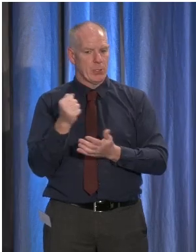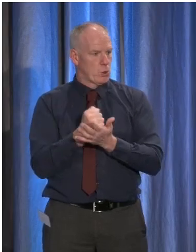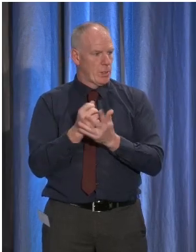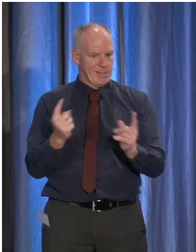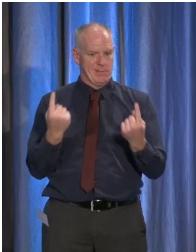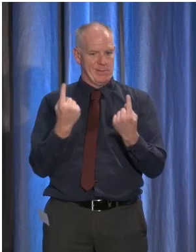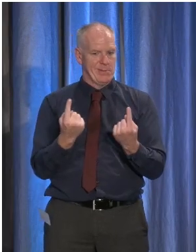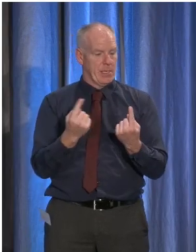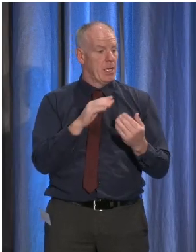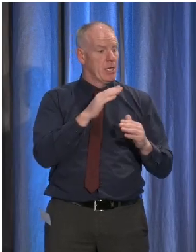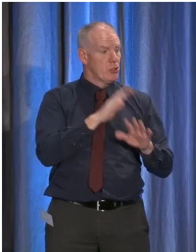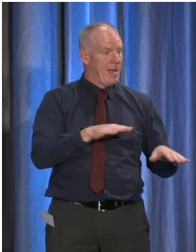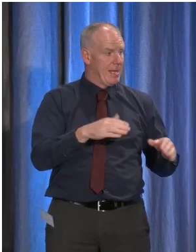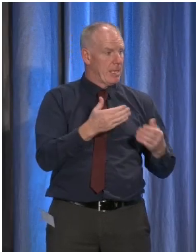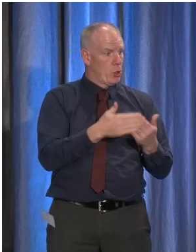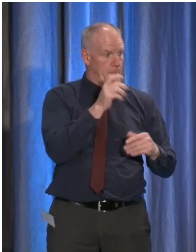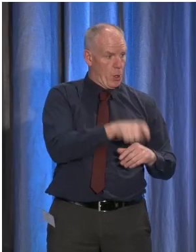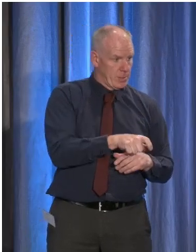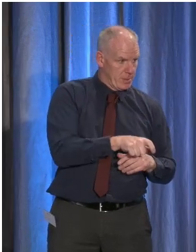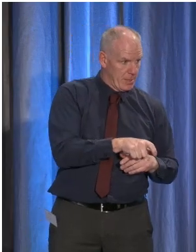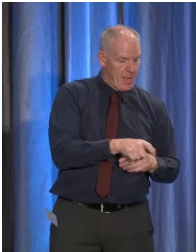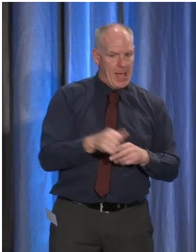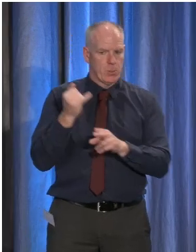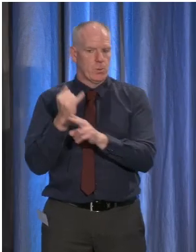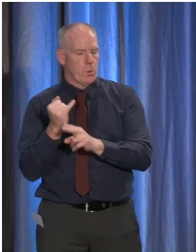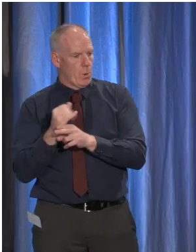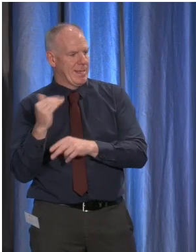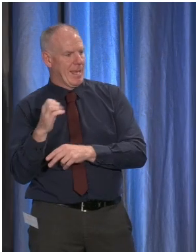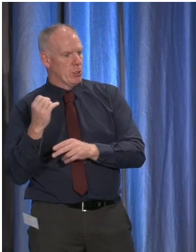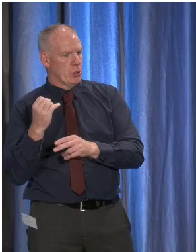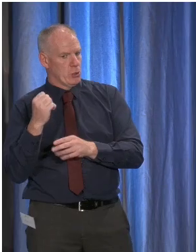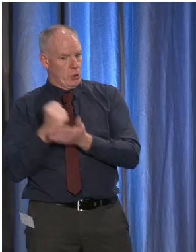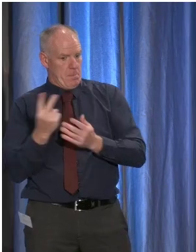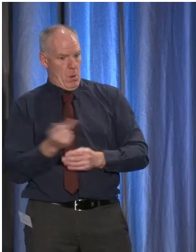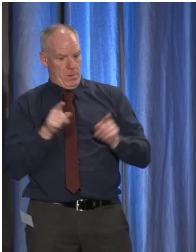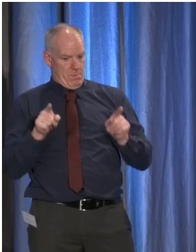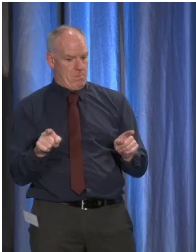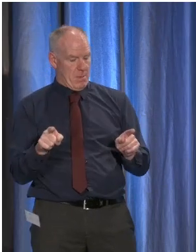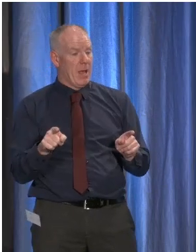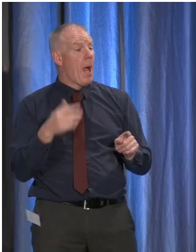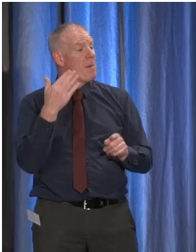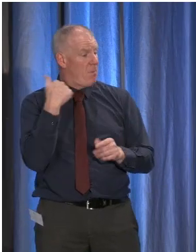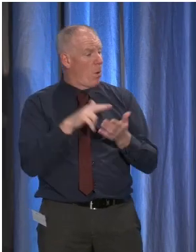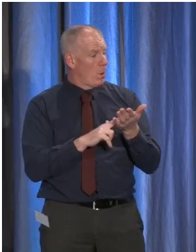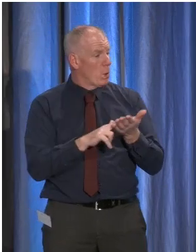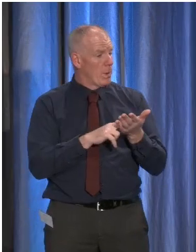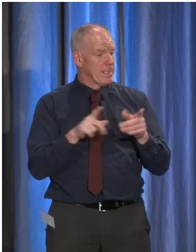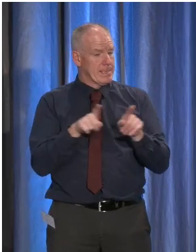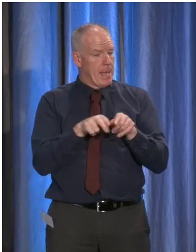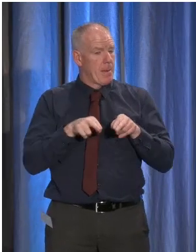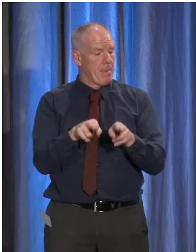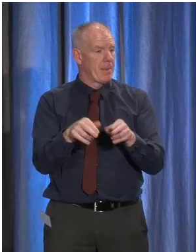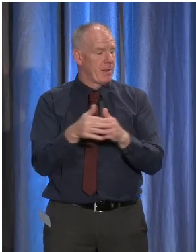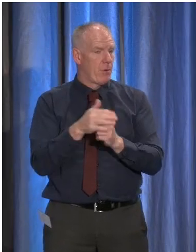a child and young person case study and a school case study. And we've previously used a similar method in